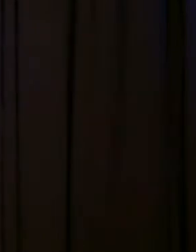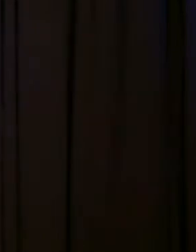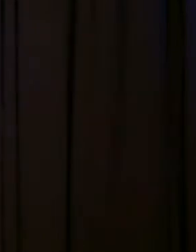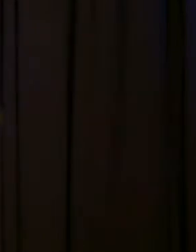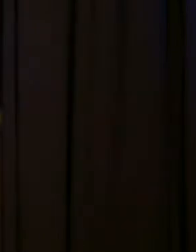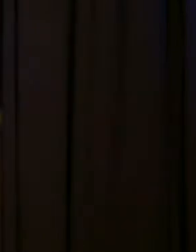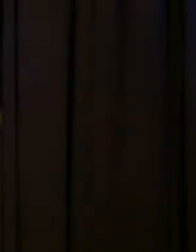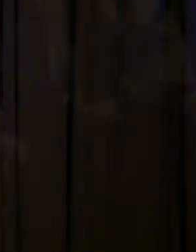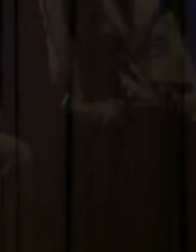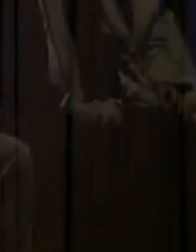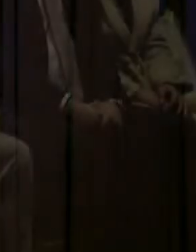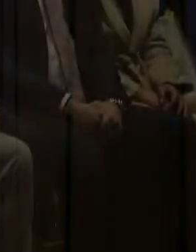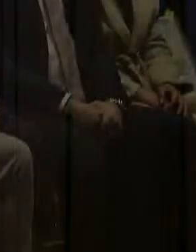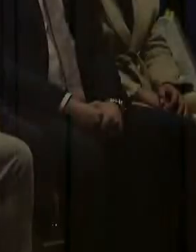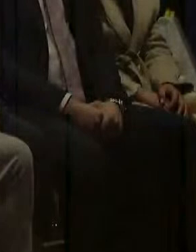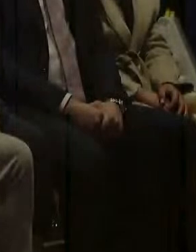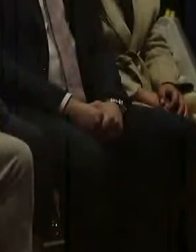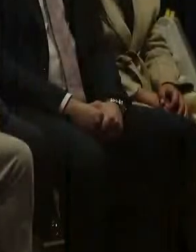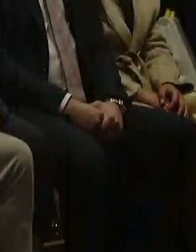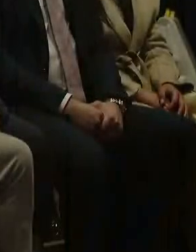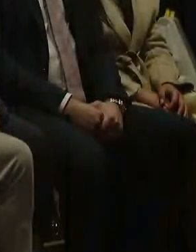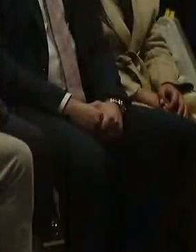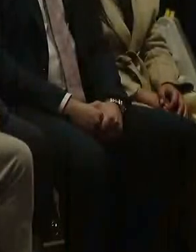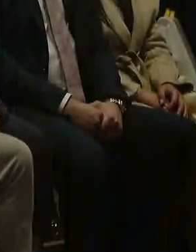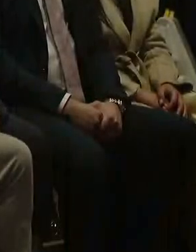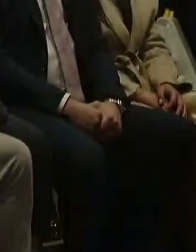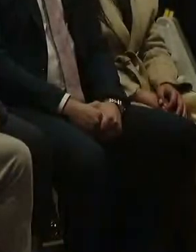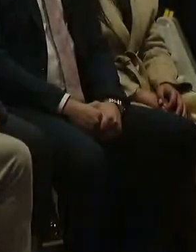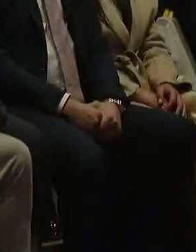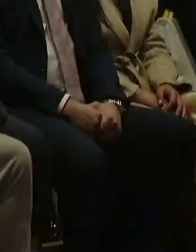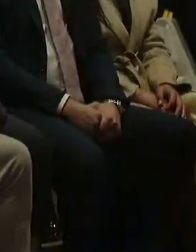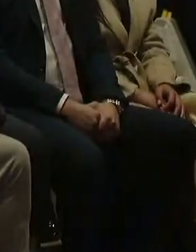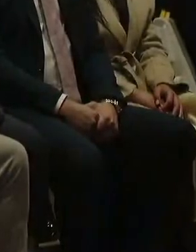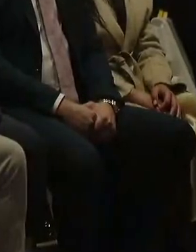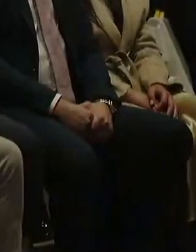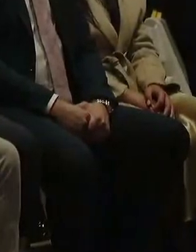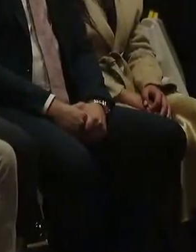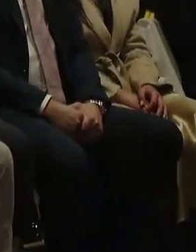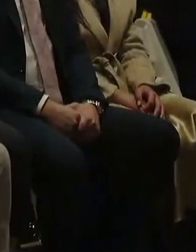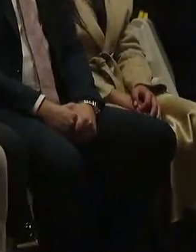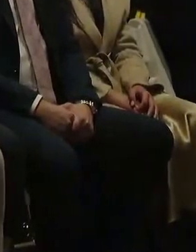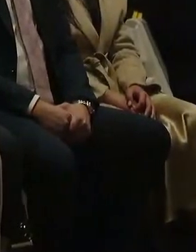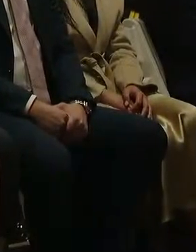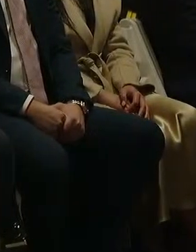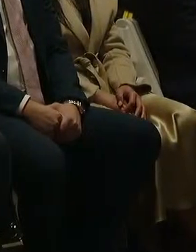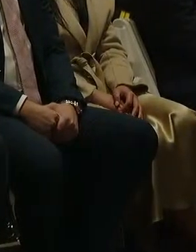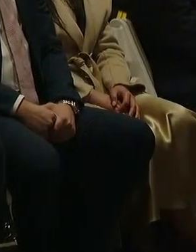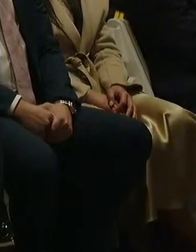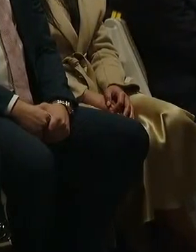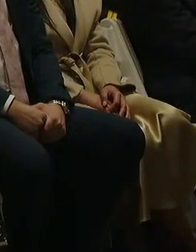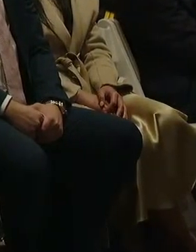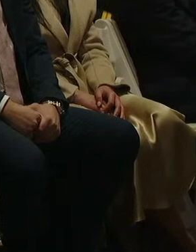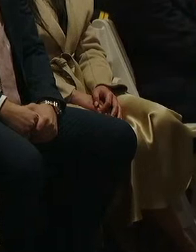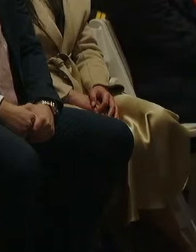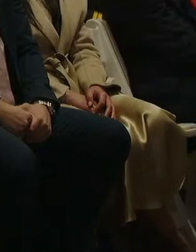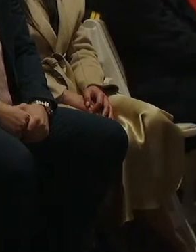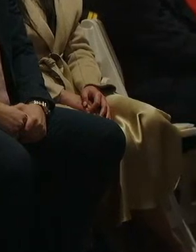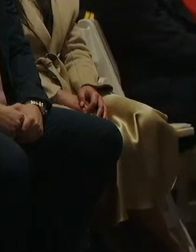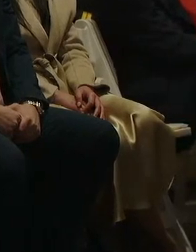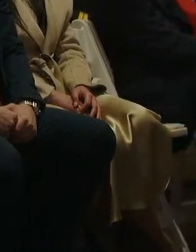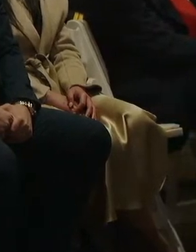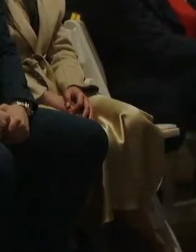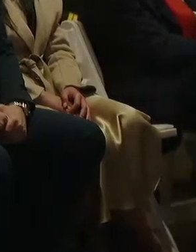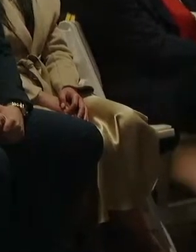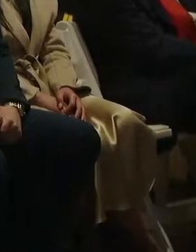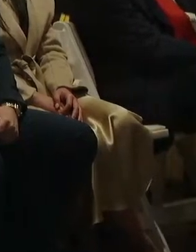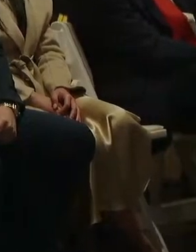up violent offenders and locate illegal guns. This isn't officers relying on hunches. These are all things that have been